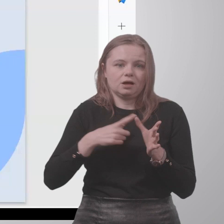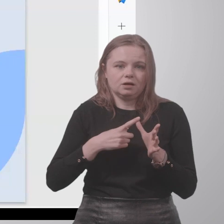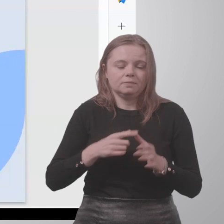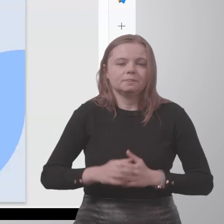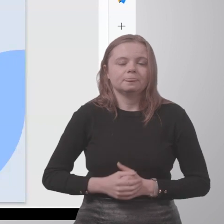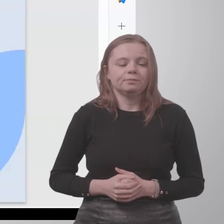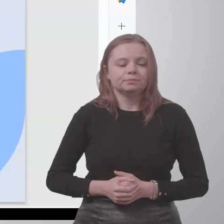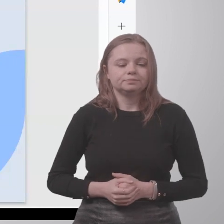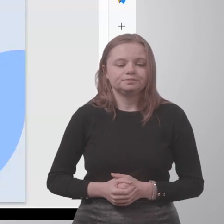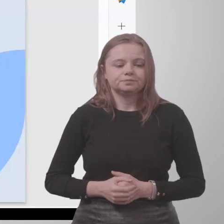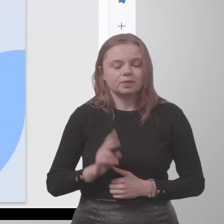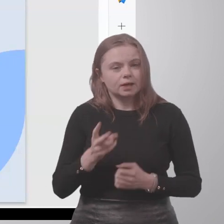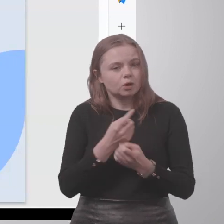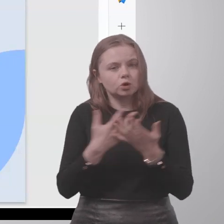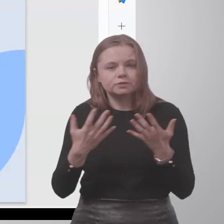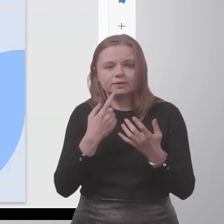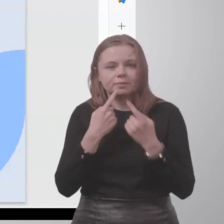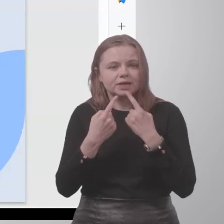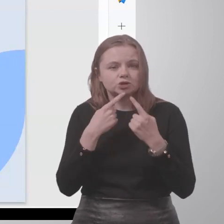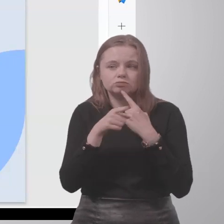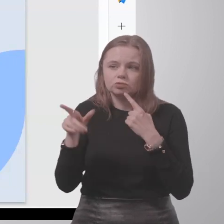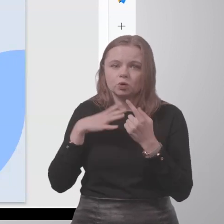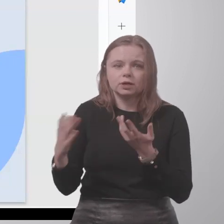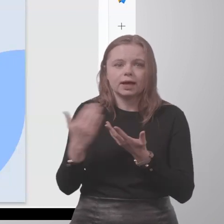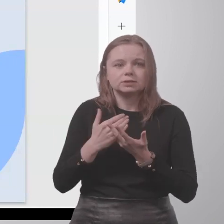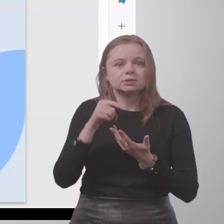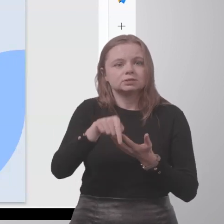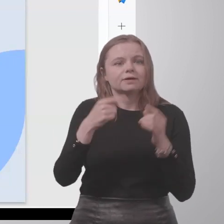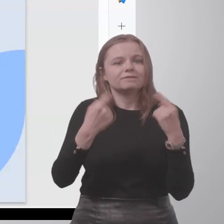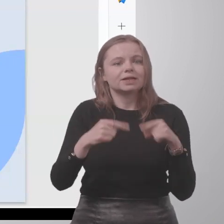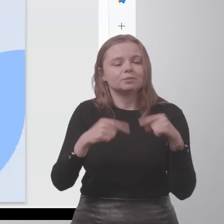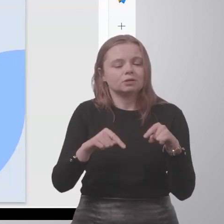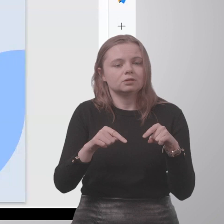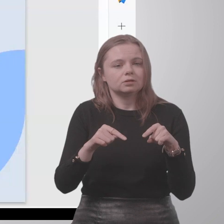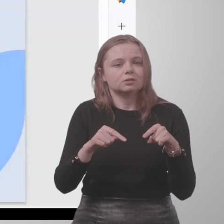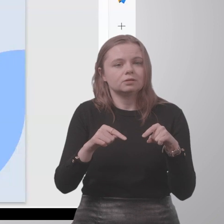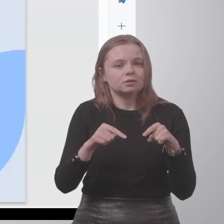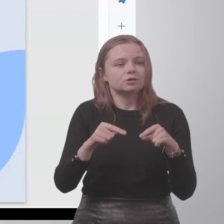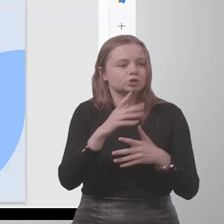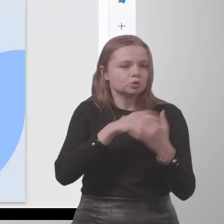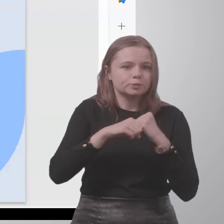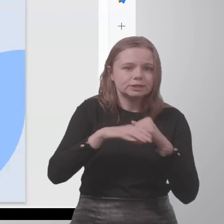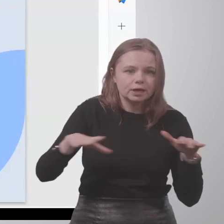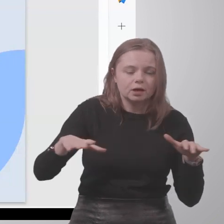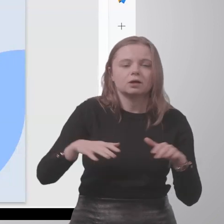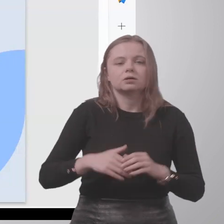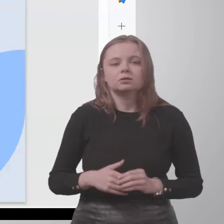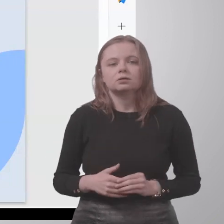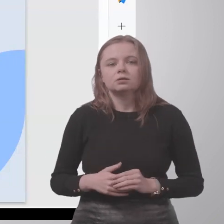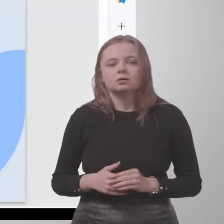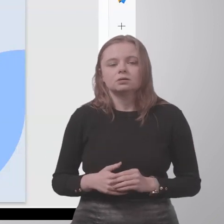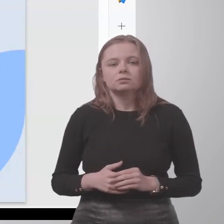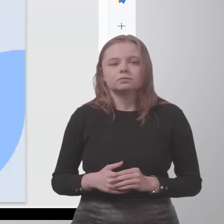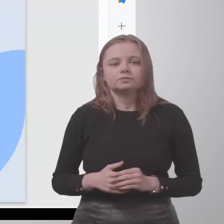EDICa. Again, a lot of the information that you may want to access is available on social